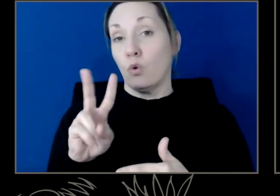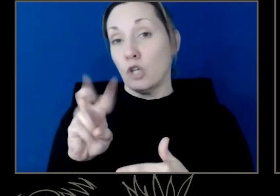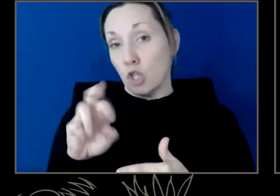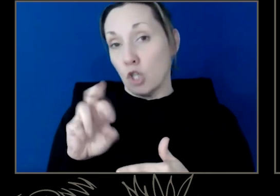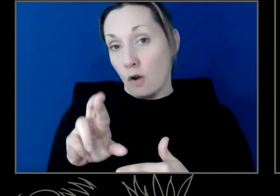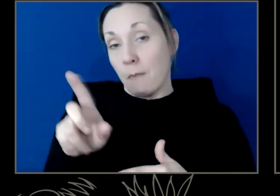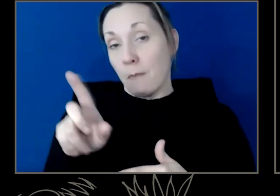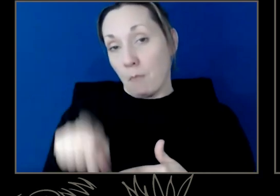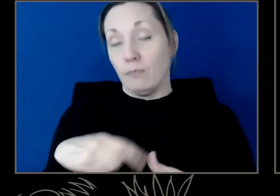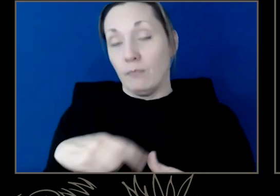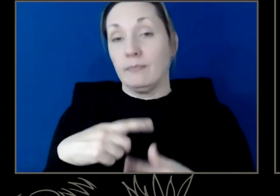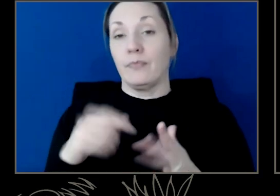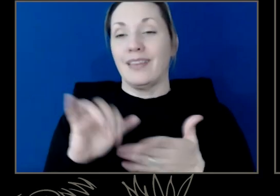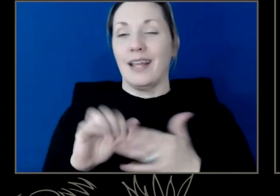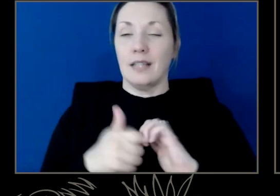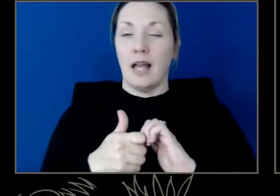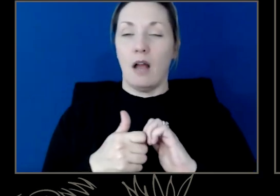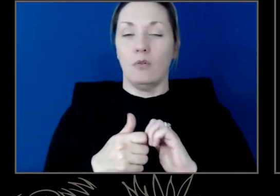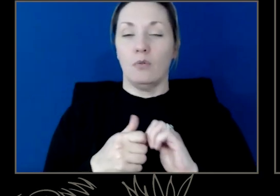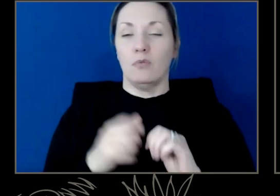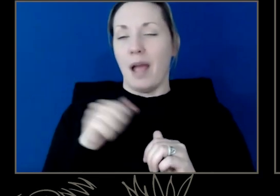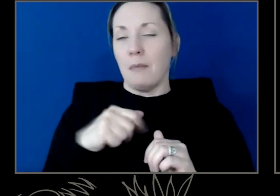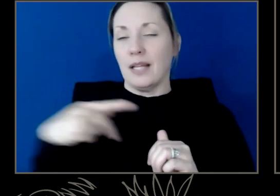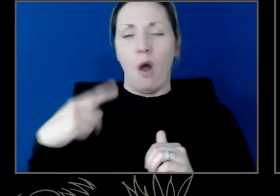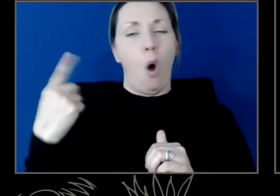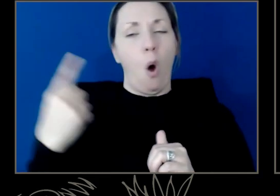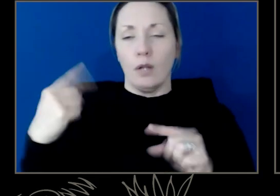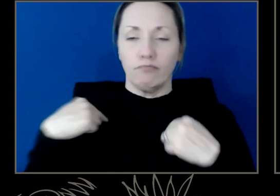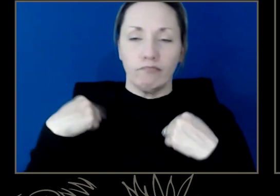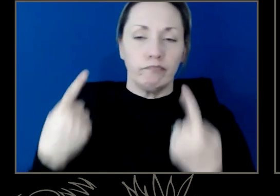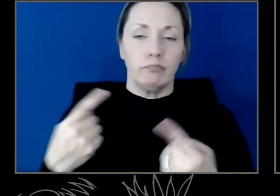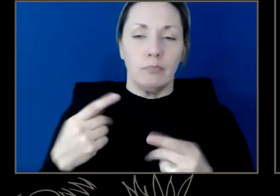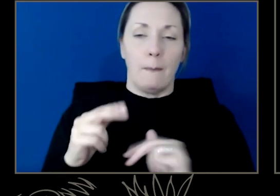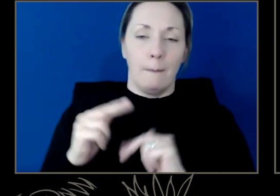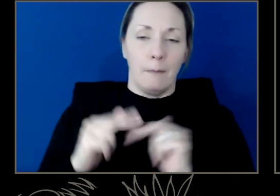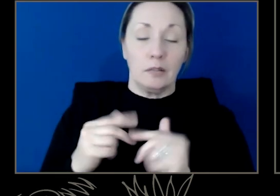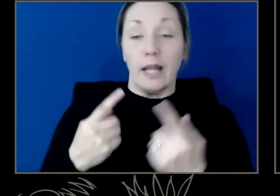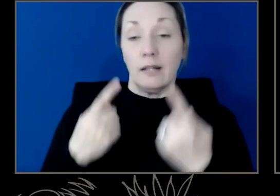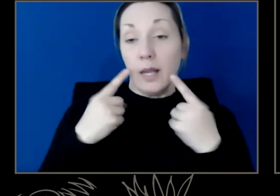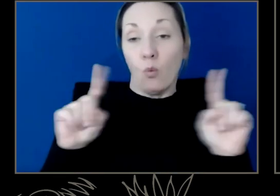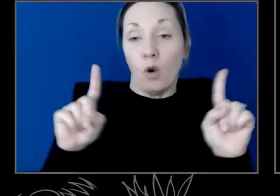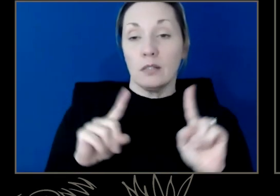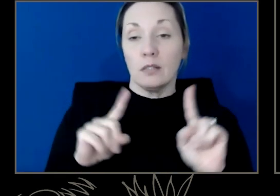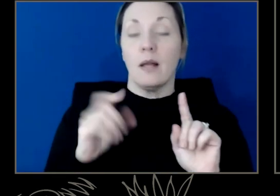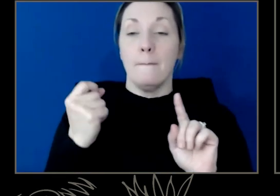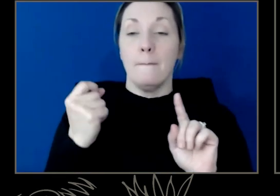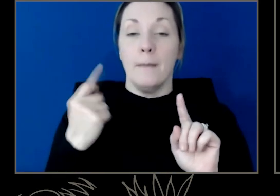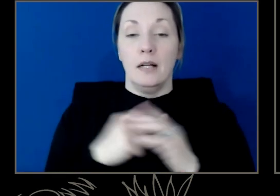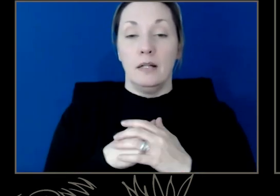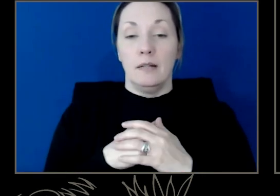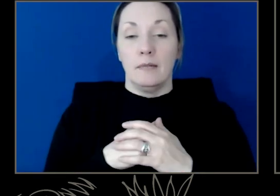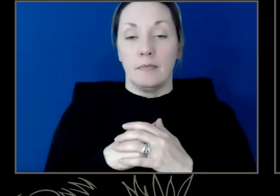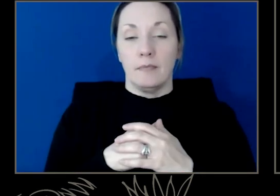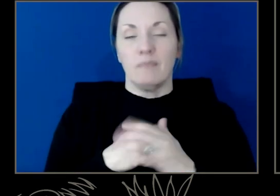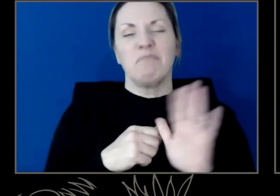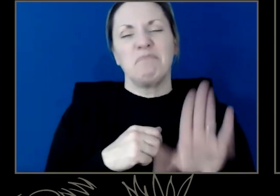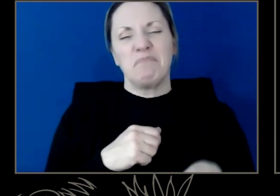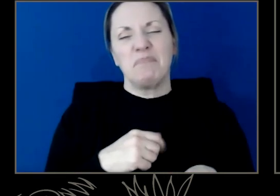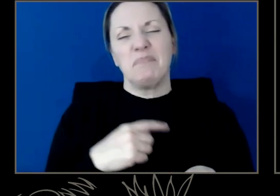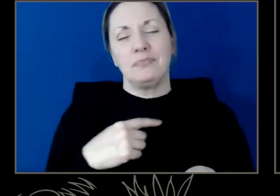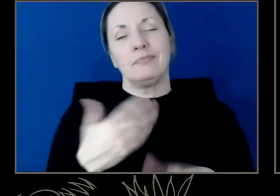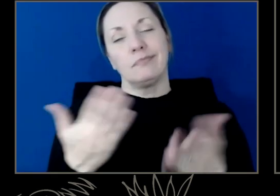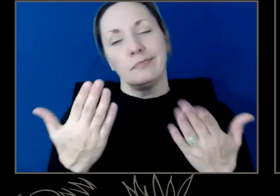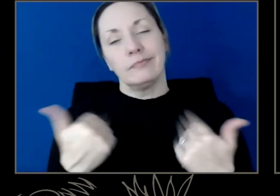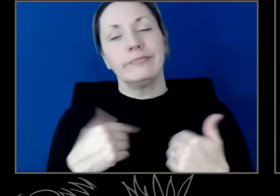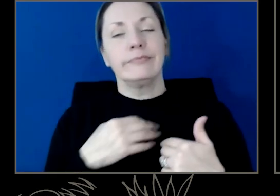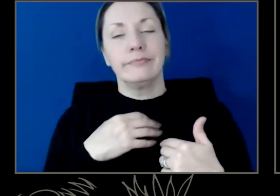and that's how applications have always been built, and it works. But humor me for a bit, and let's